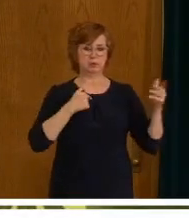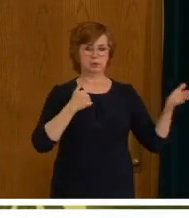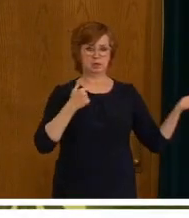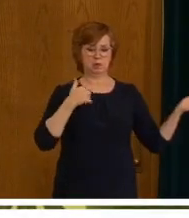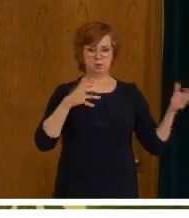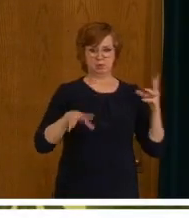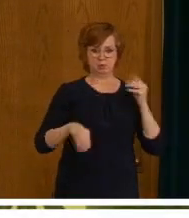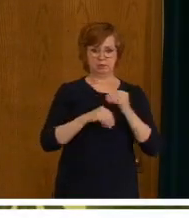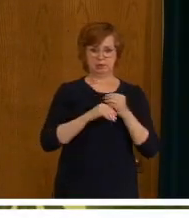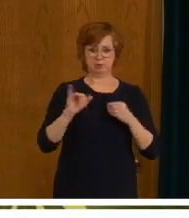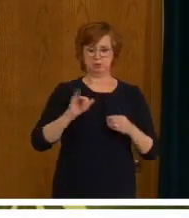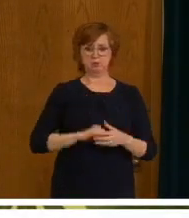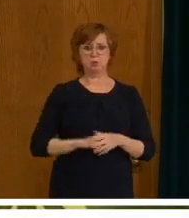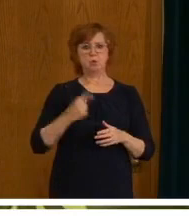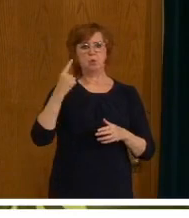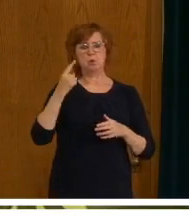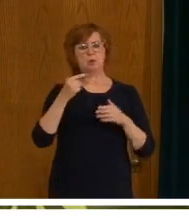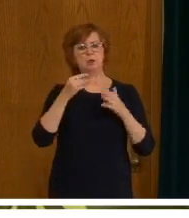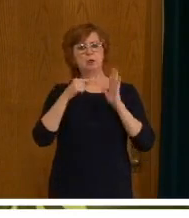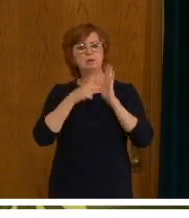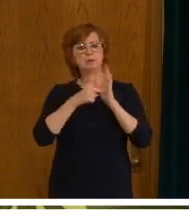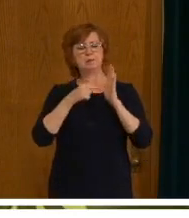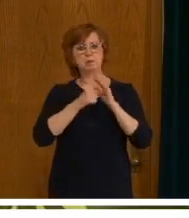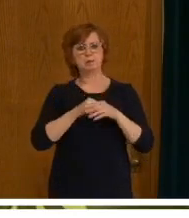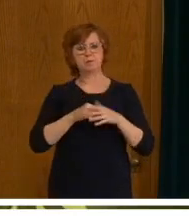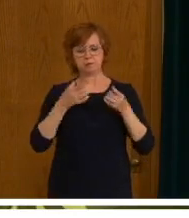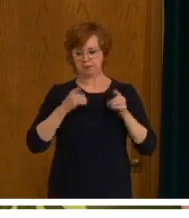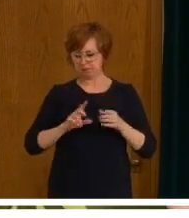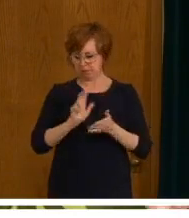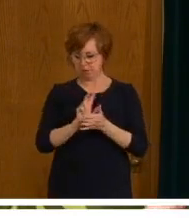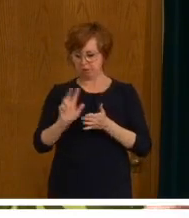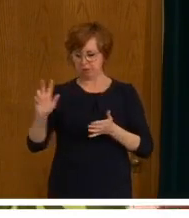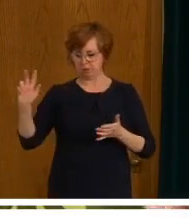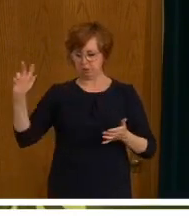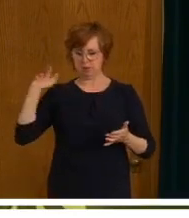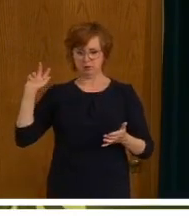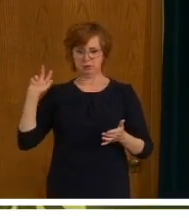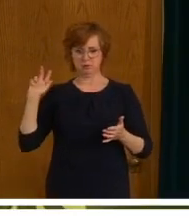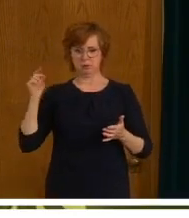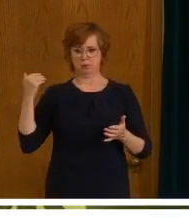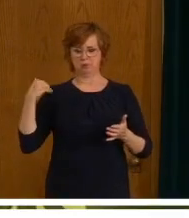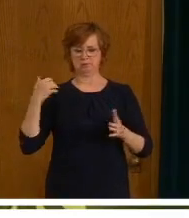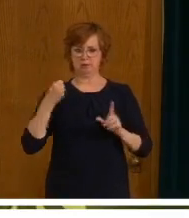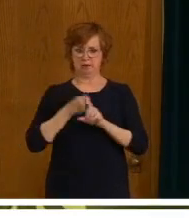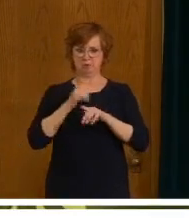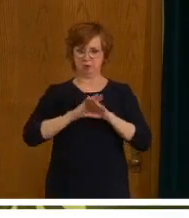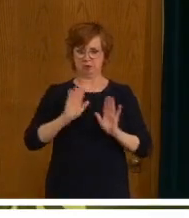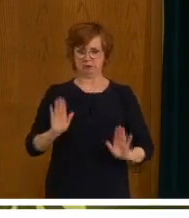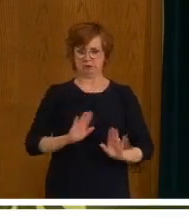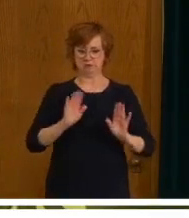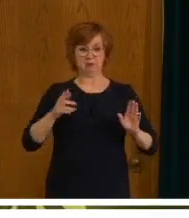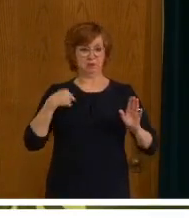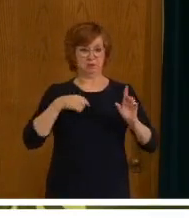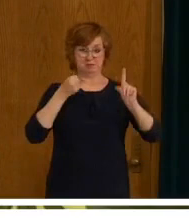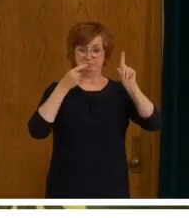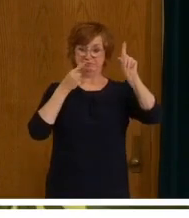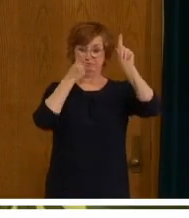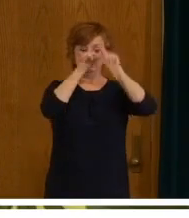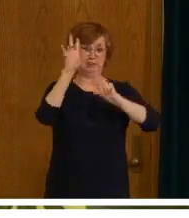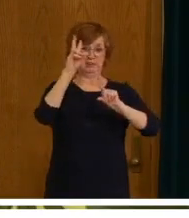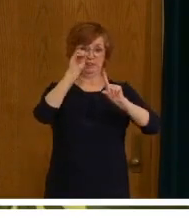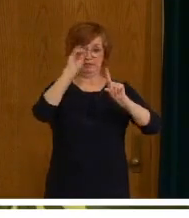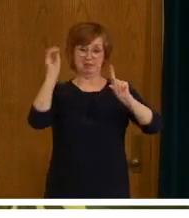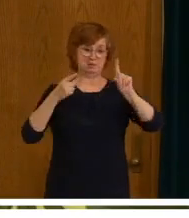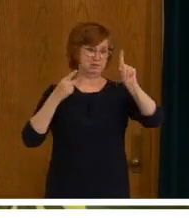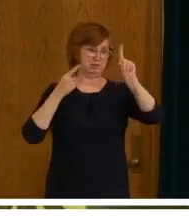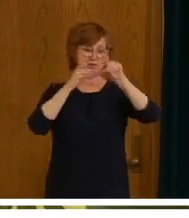well, and I'll use the example of 3 weeks ago yesterday we had hit the phase 1 benchmark of 70%